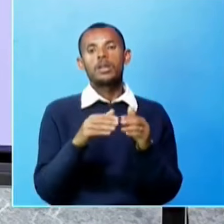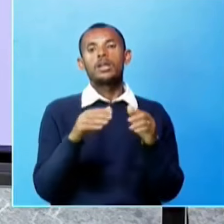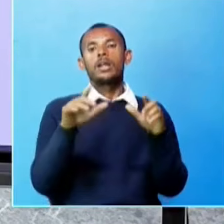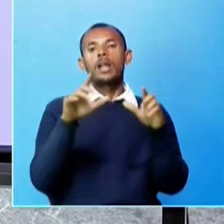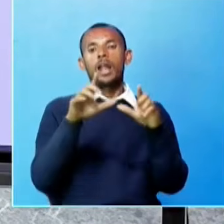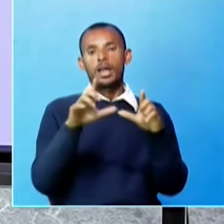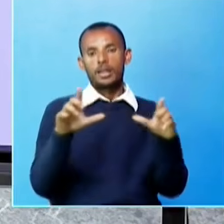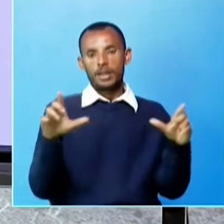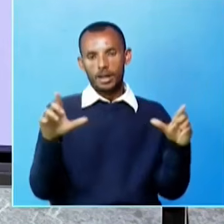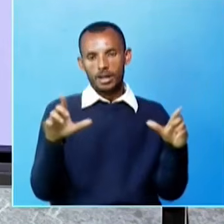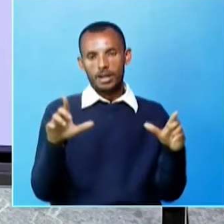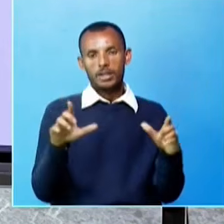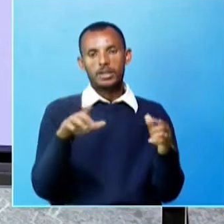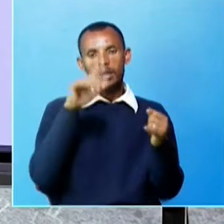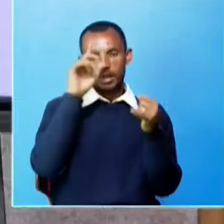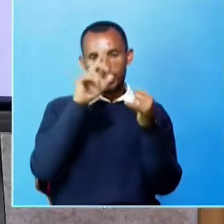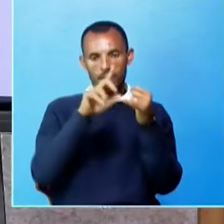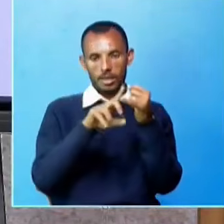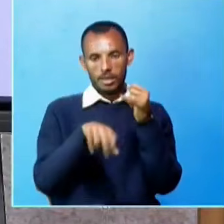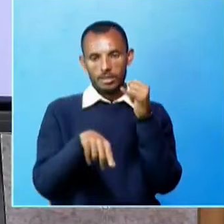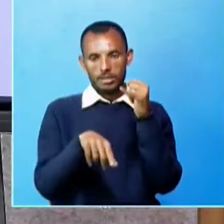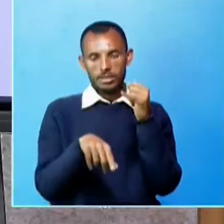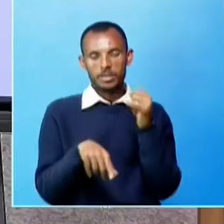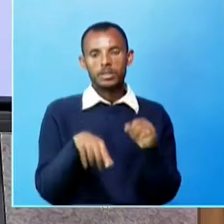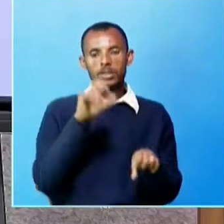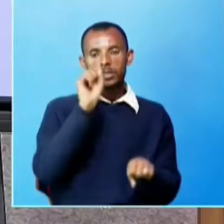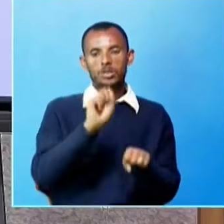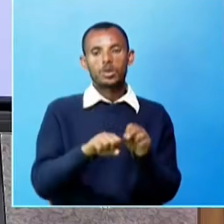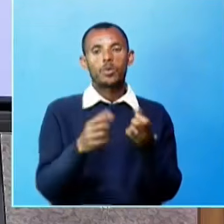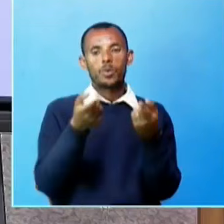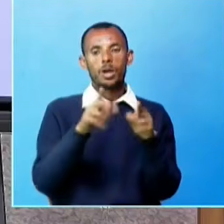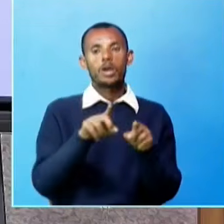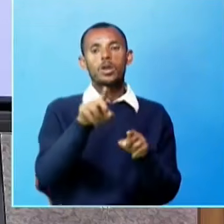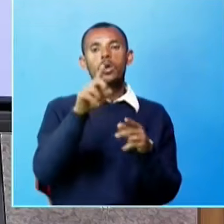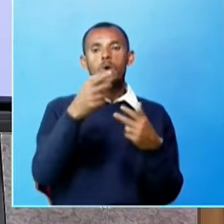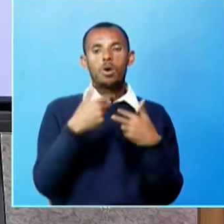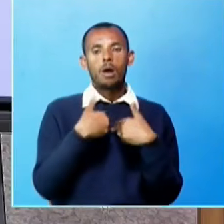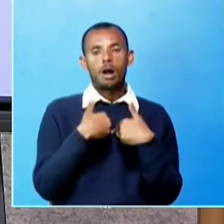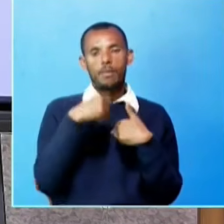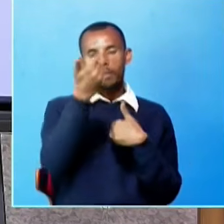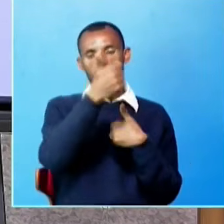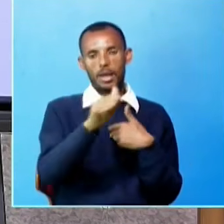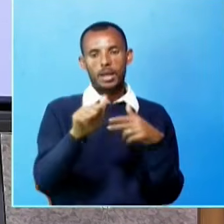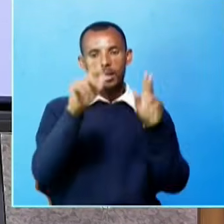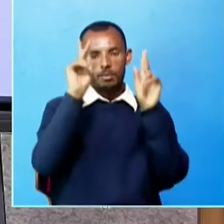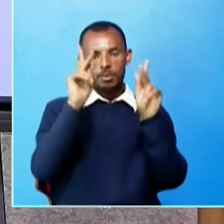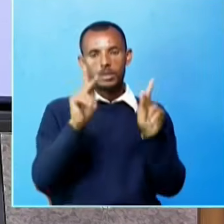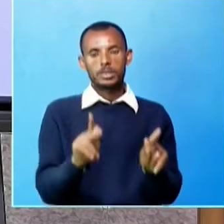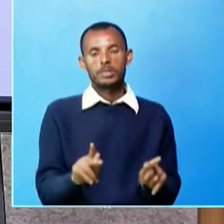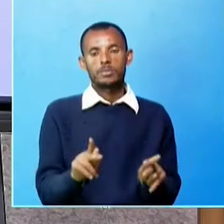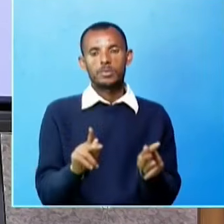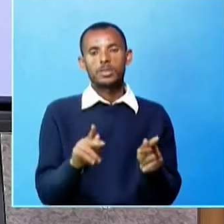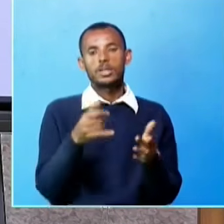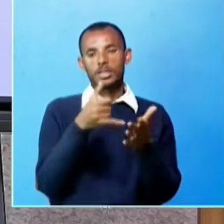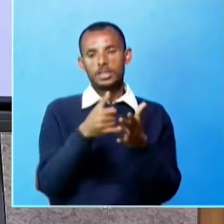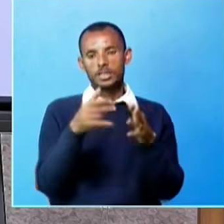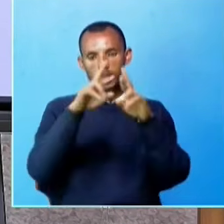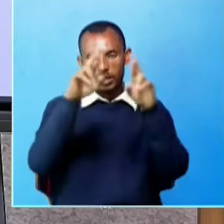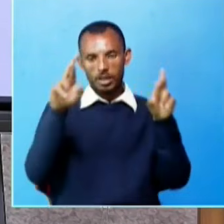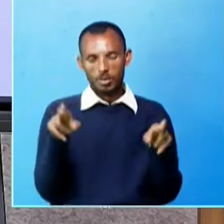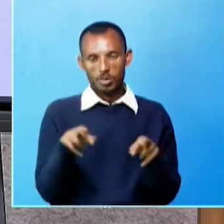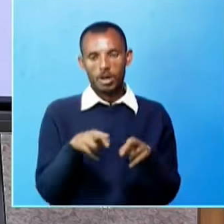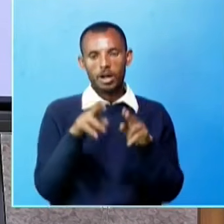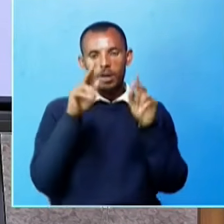lateral edge. Okay, so whenever you have any prism, whether it is